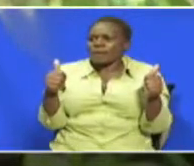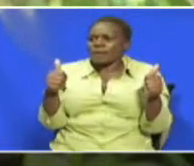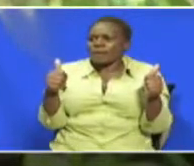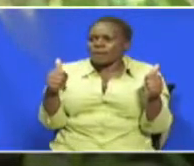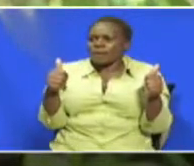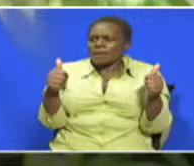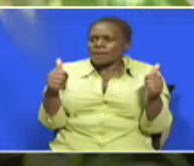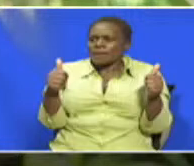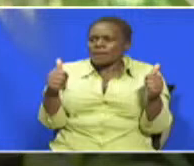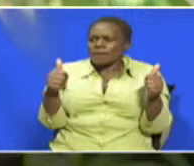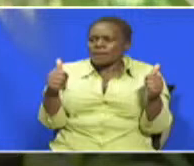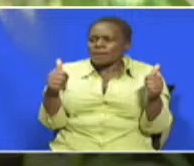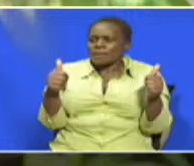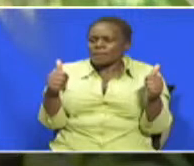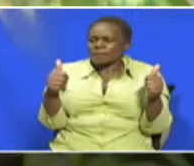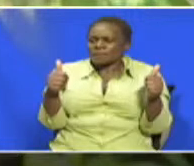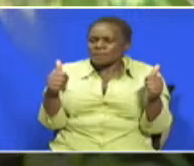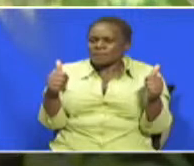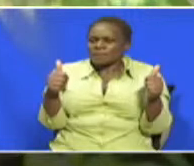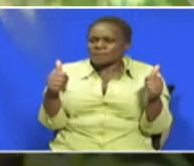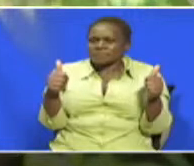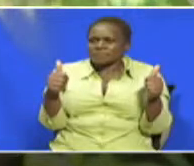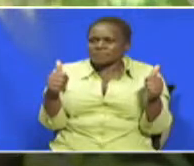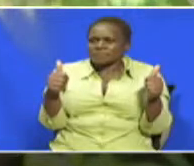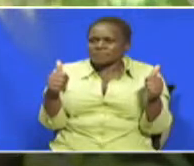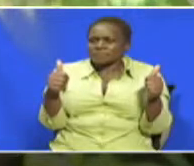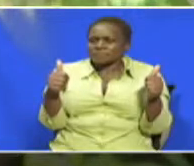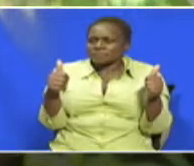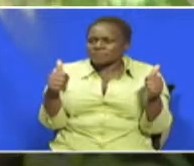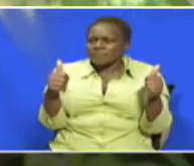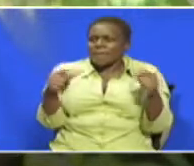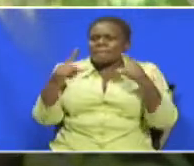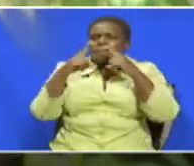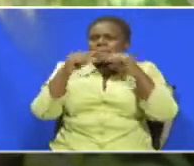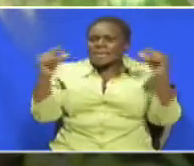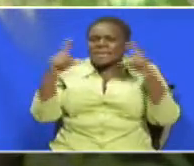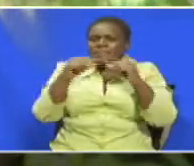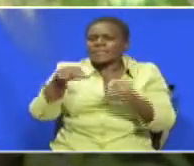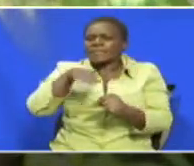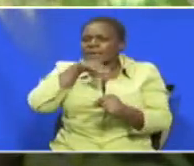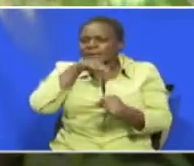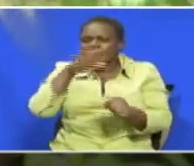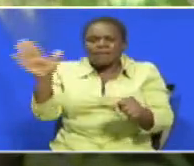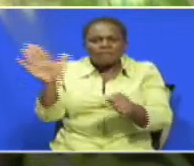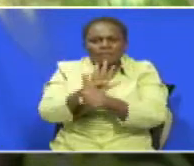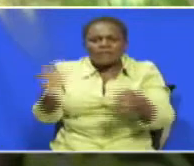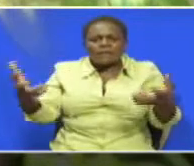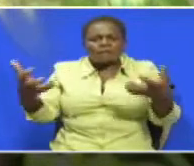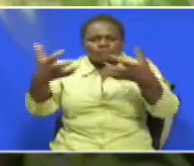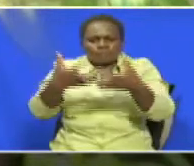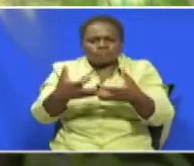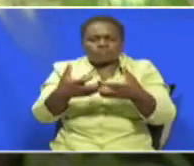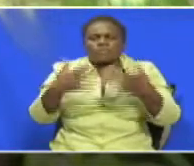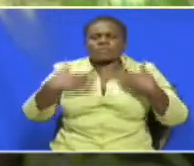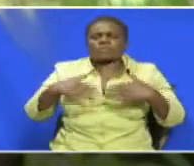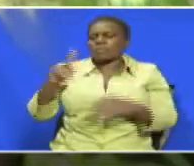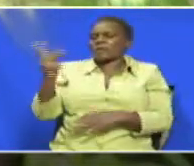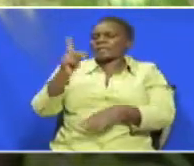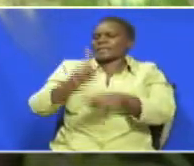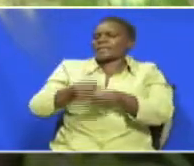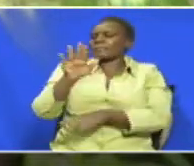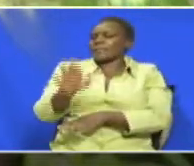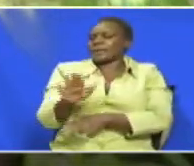for that change than him. So his message truly resonated with the expectations of Kenyans in that